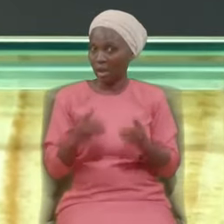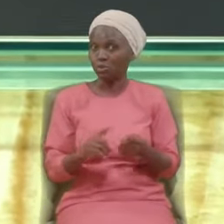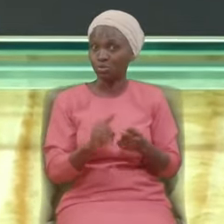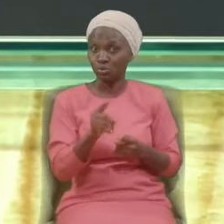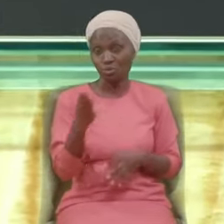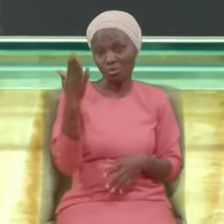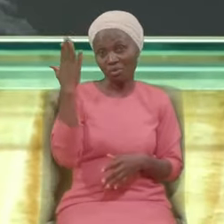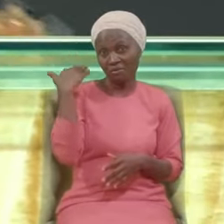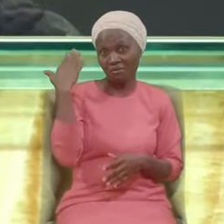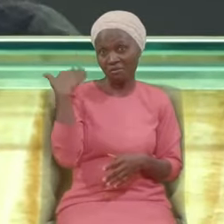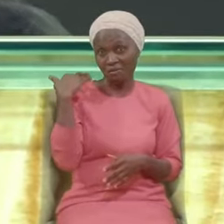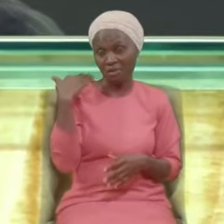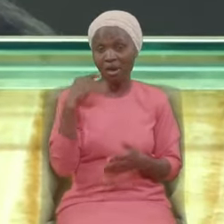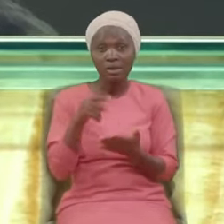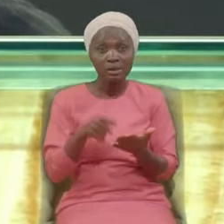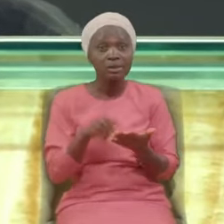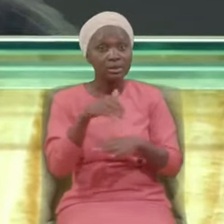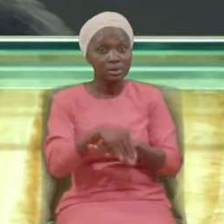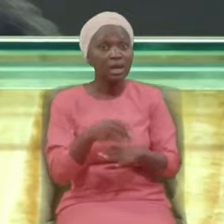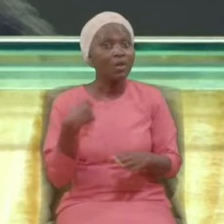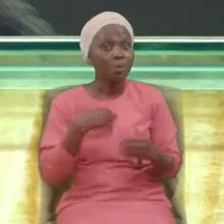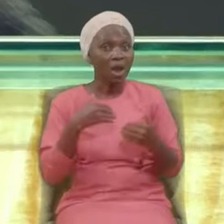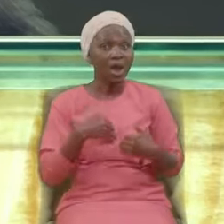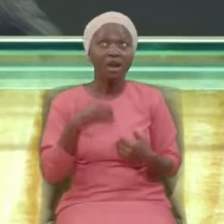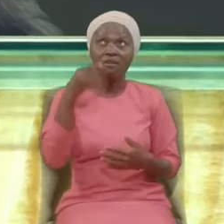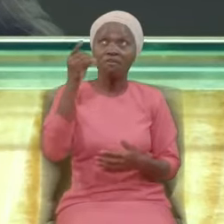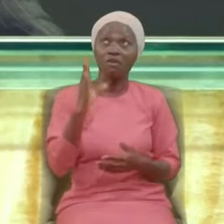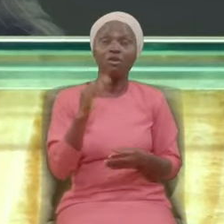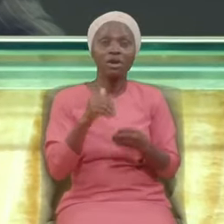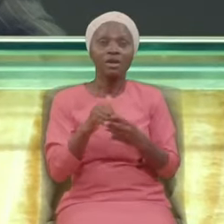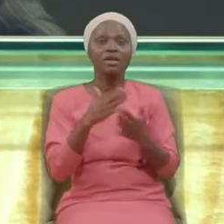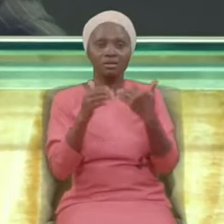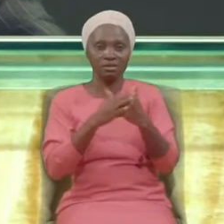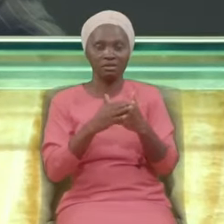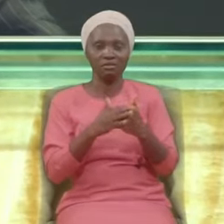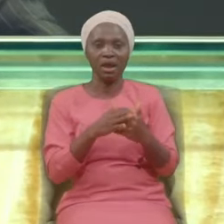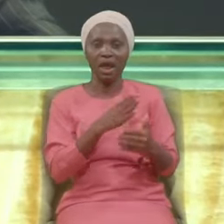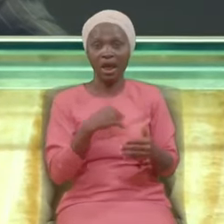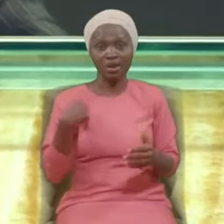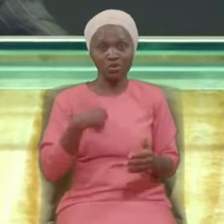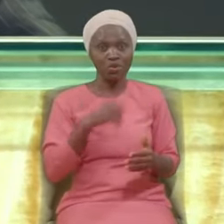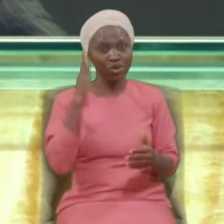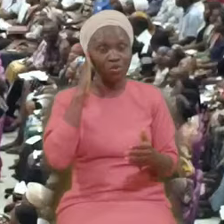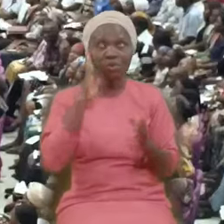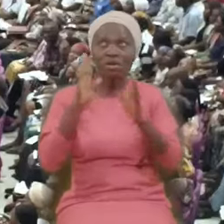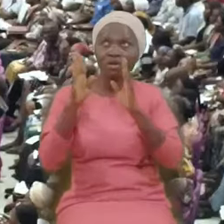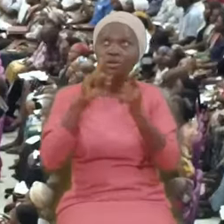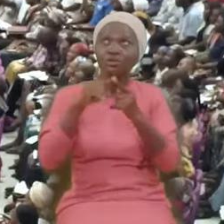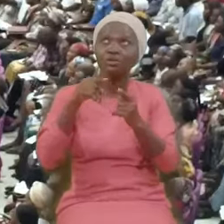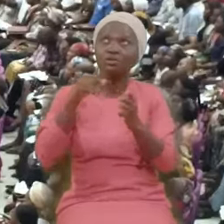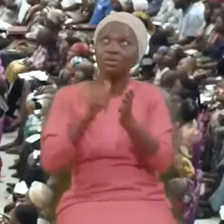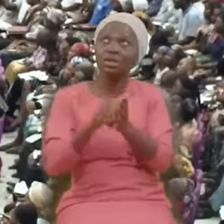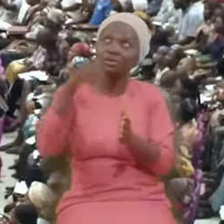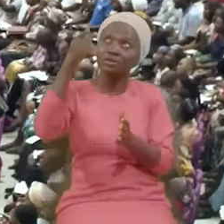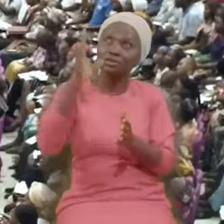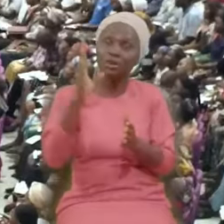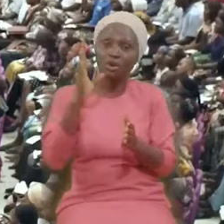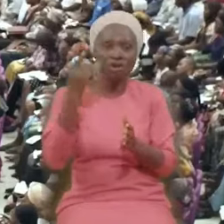before tonight, we have a God in heaven. We're going to talk to that God on your behalf.